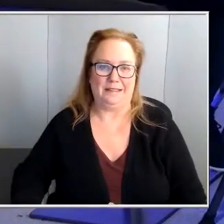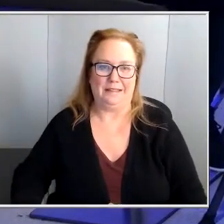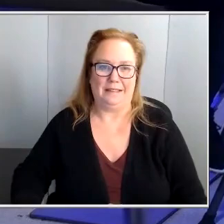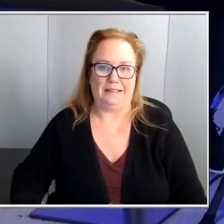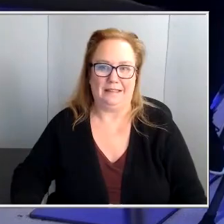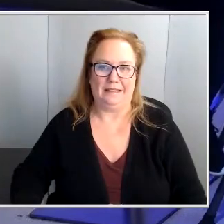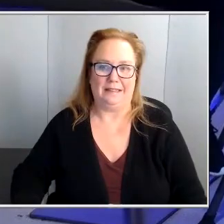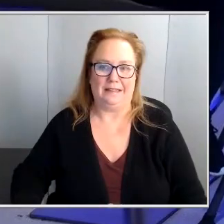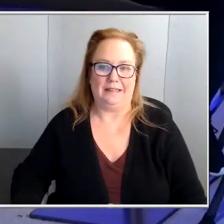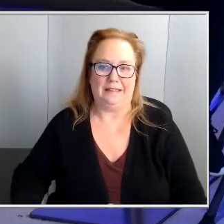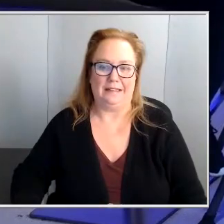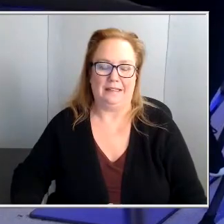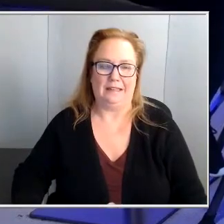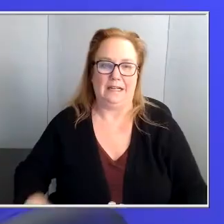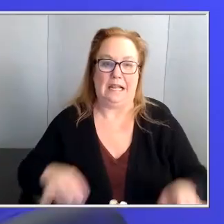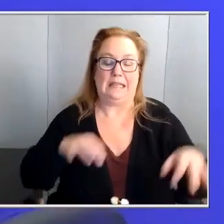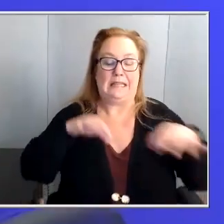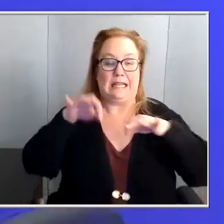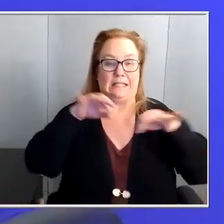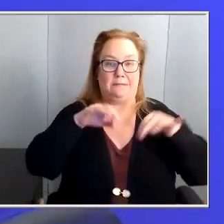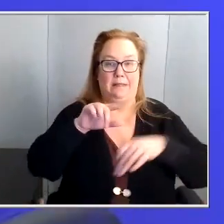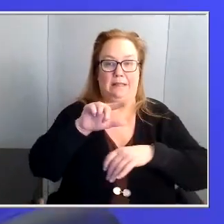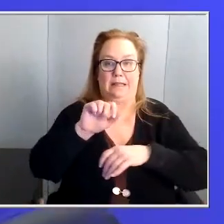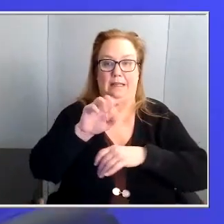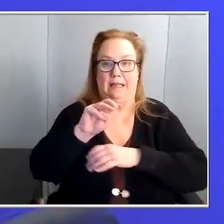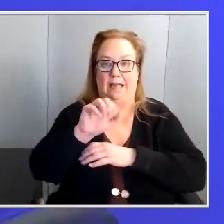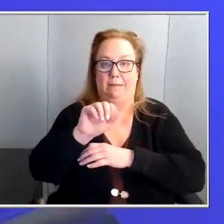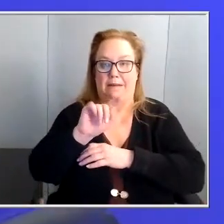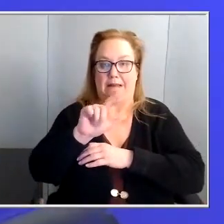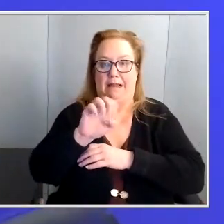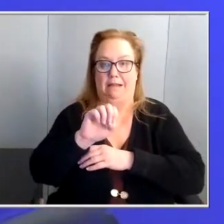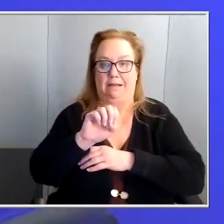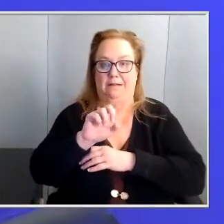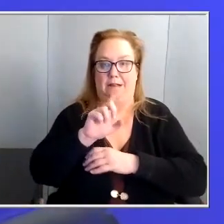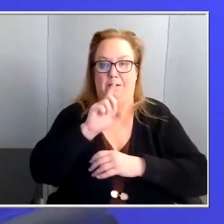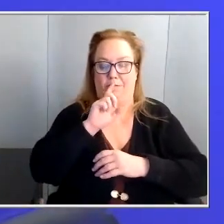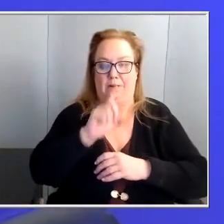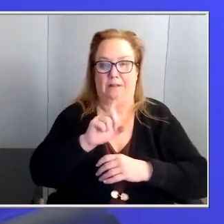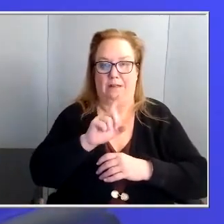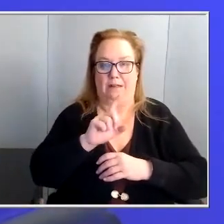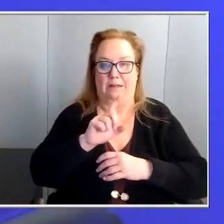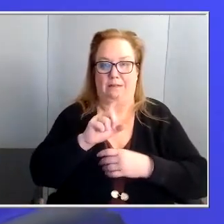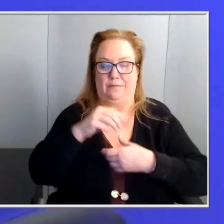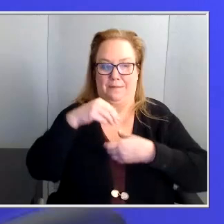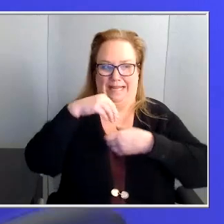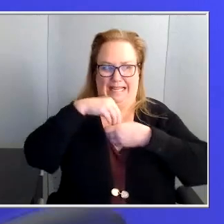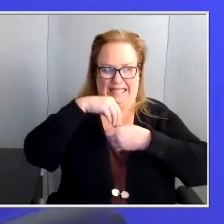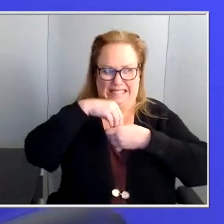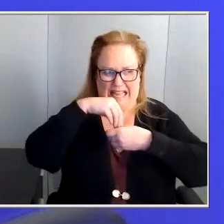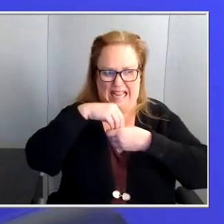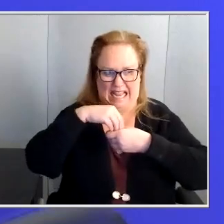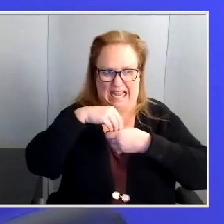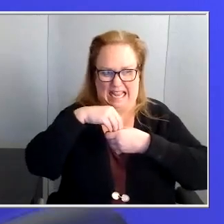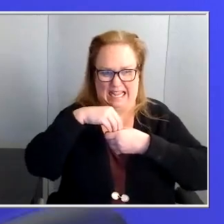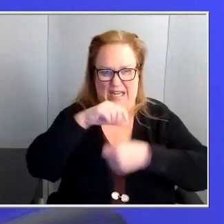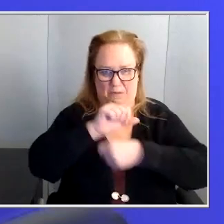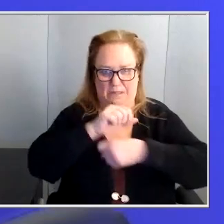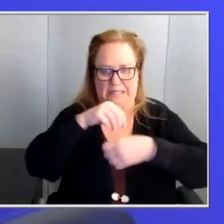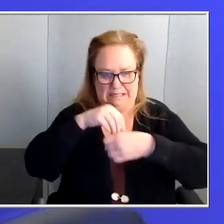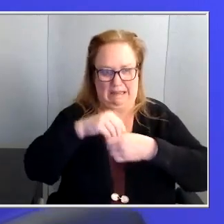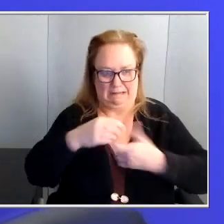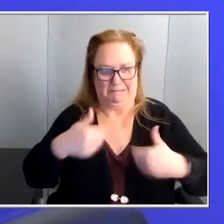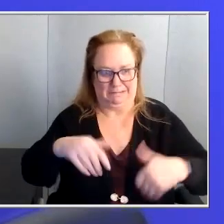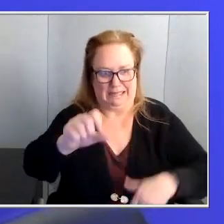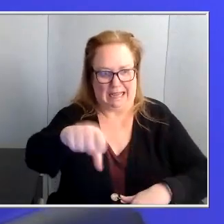As soon as it was explained to me, the GammaTiles, I was like, really? Let's hit this from the inside out? I was like, let's do it. I